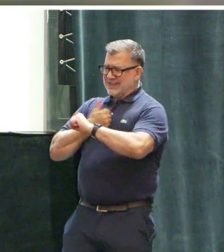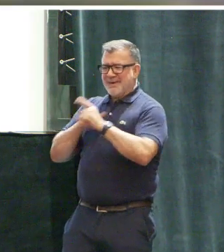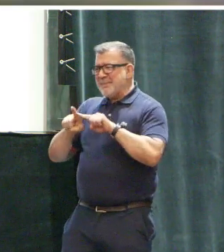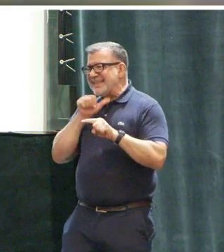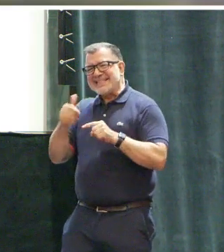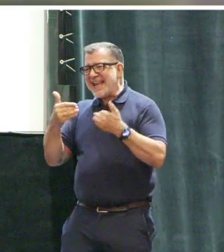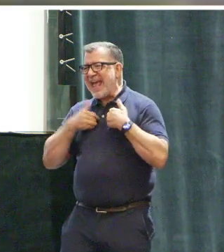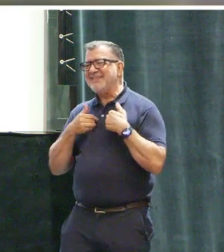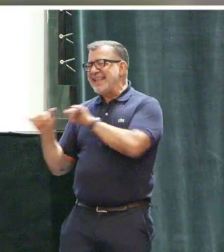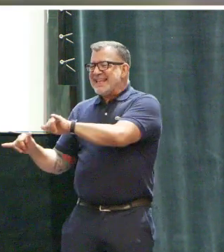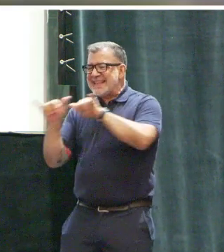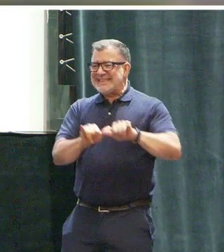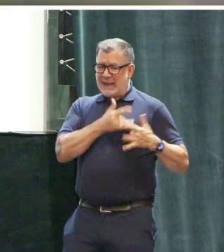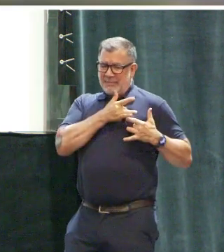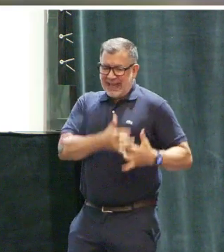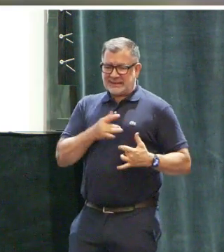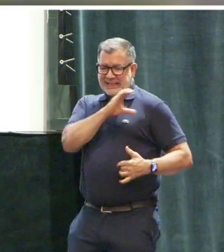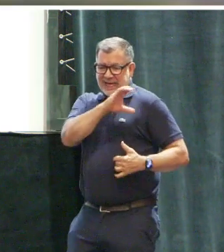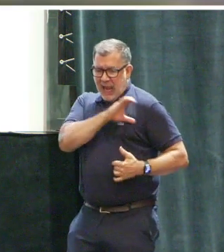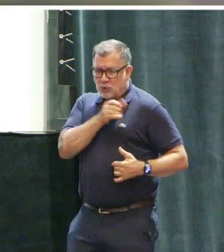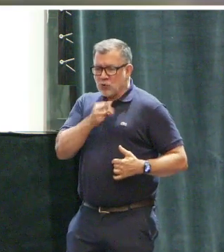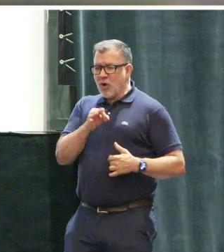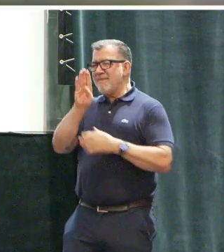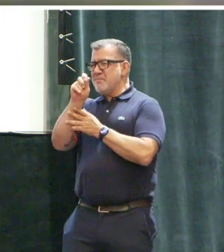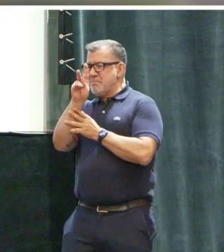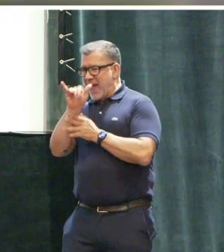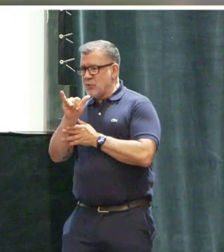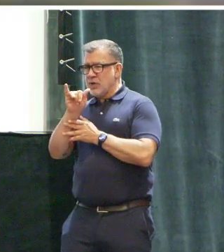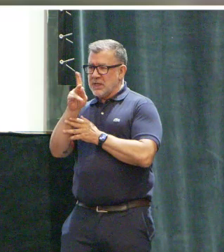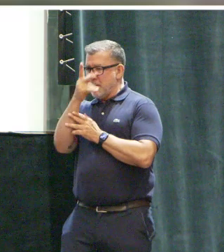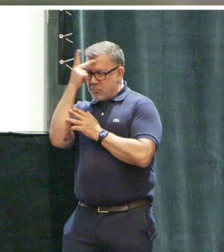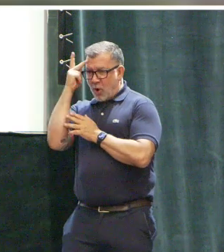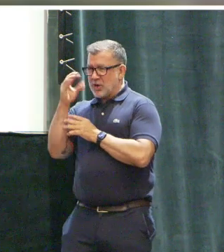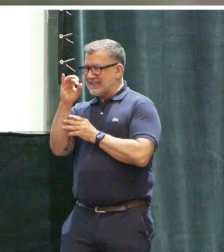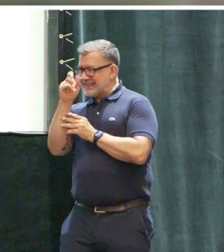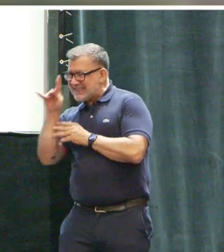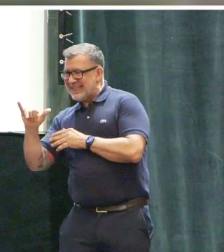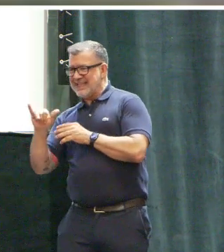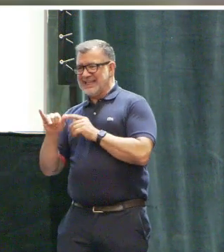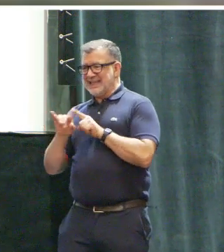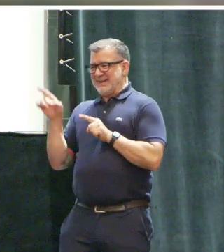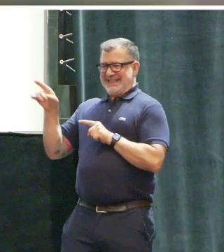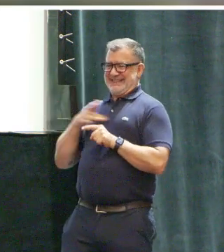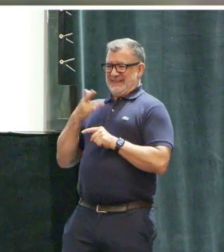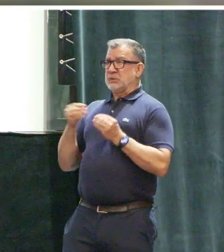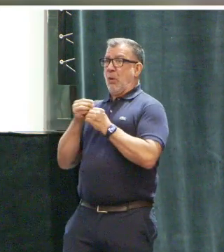of Battery Park City. It seems, no offense to the designers, but much more utilitarian.